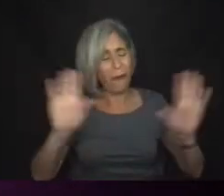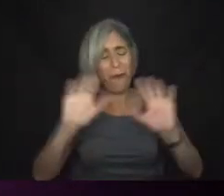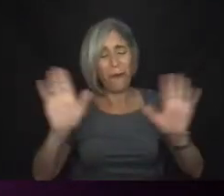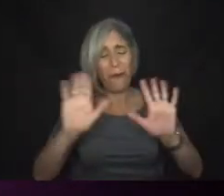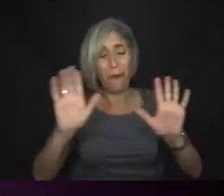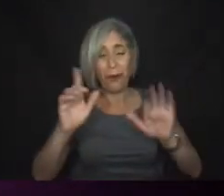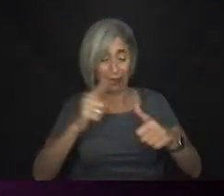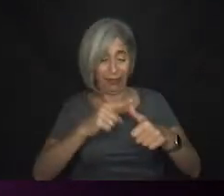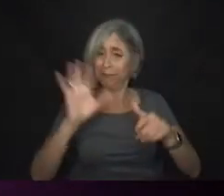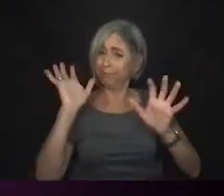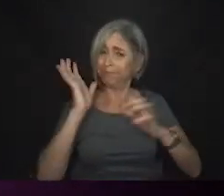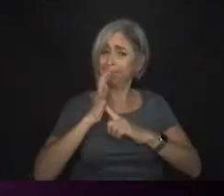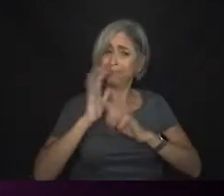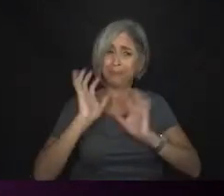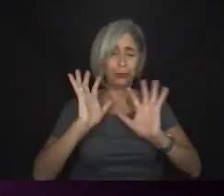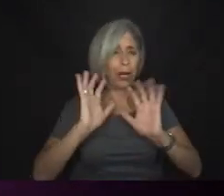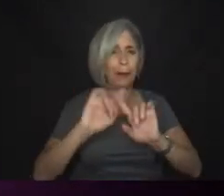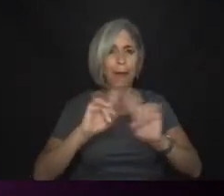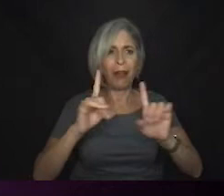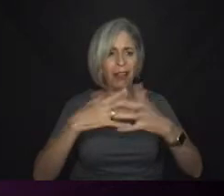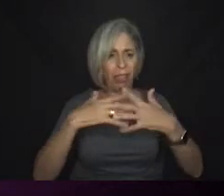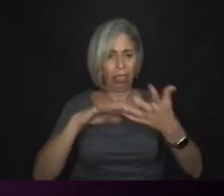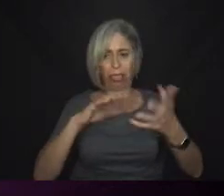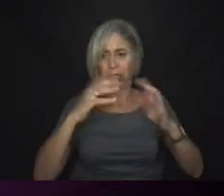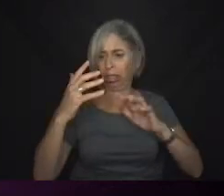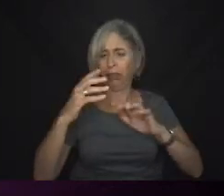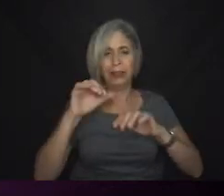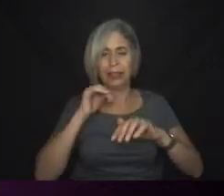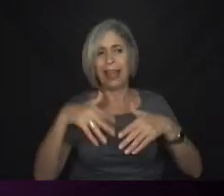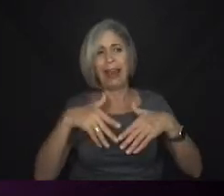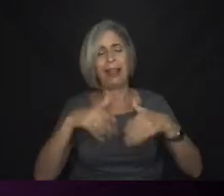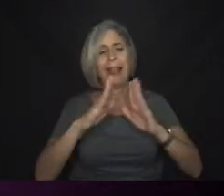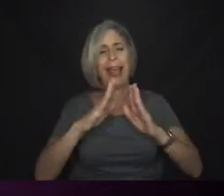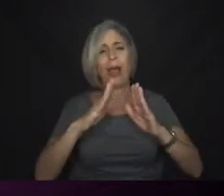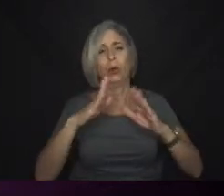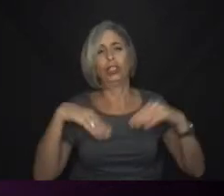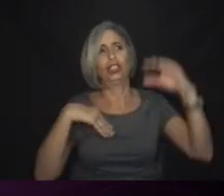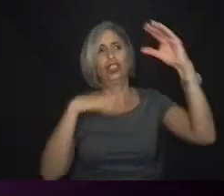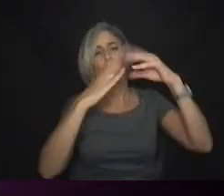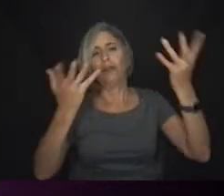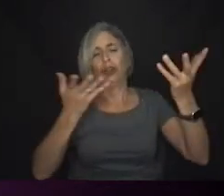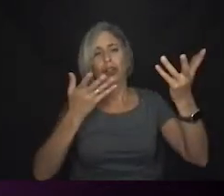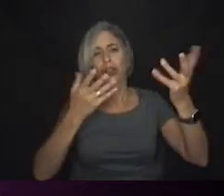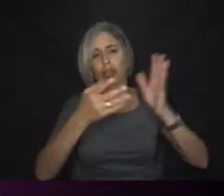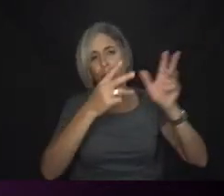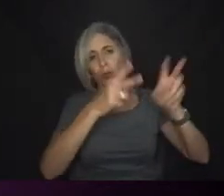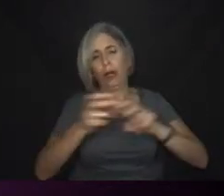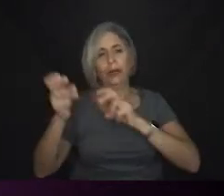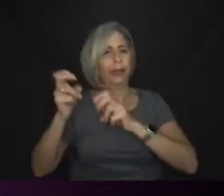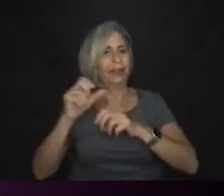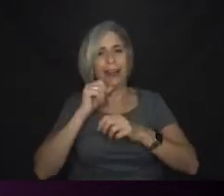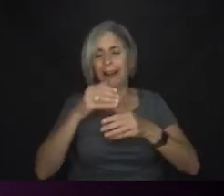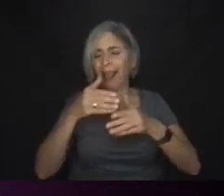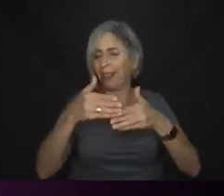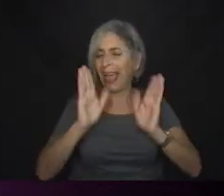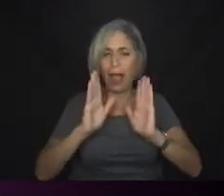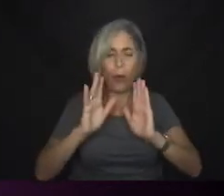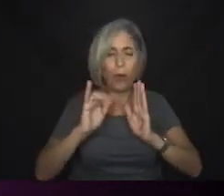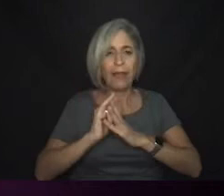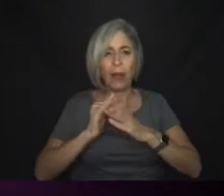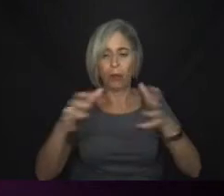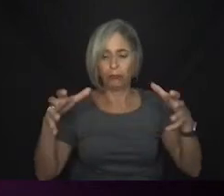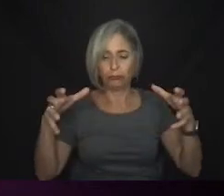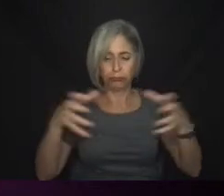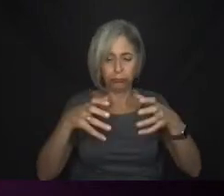great, but it falls apart with it doesn't allow server rendering. It doesn't allow path precedence. So if I want to compose paths